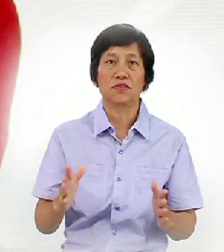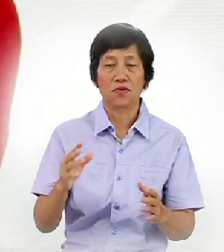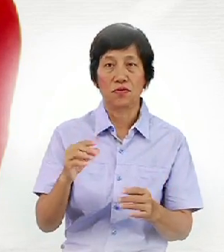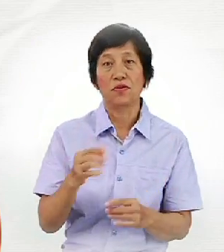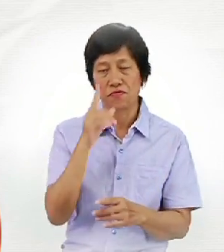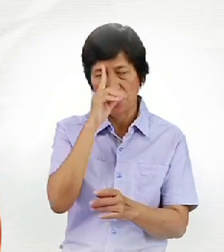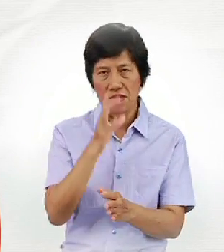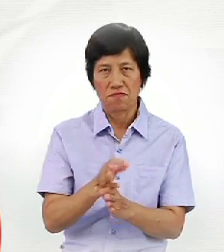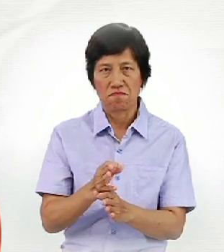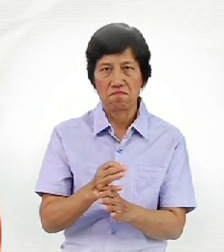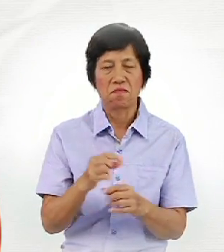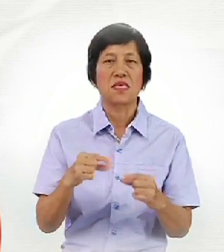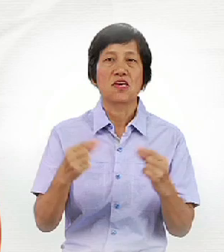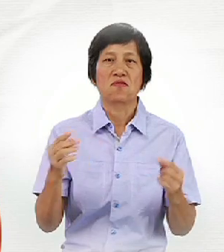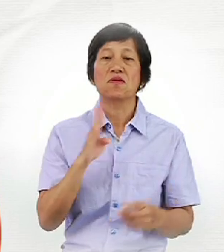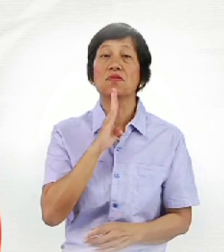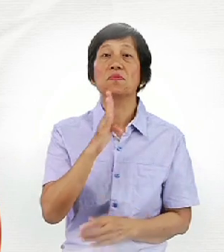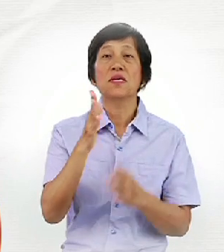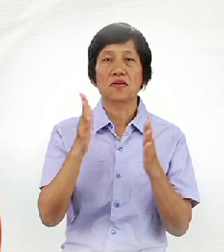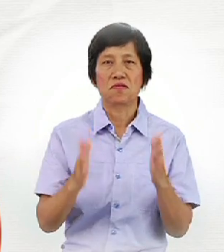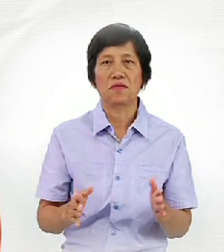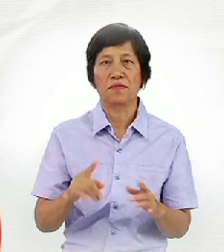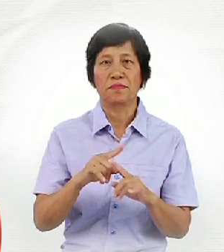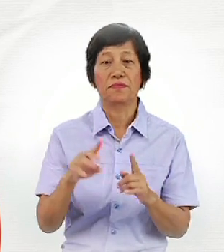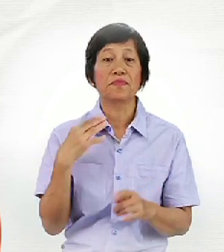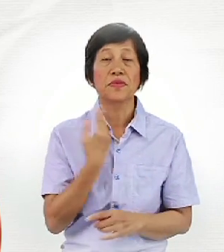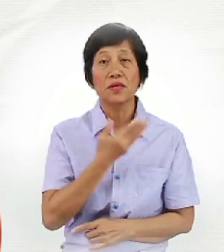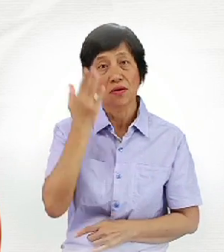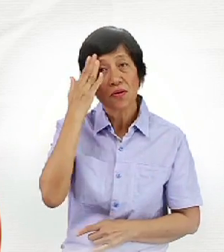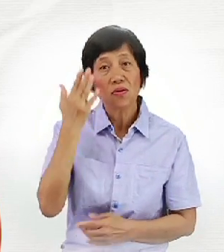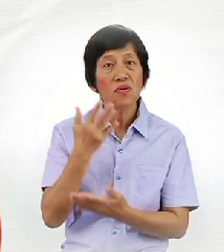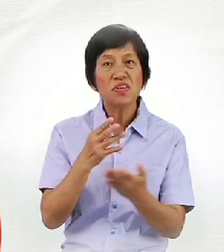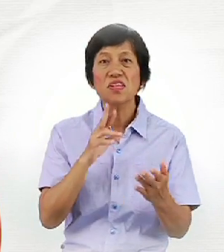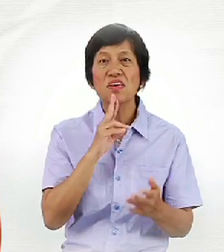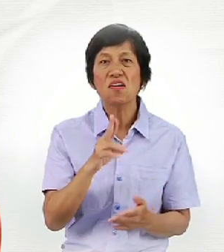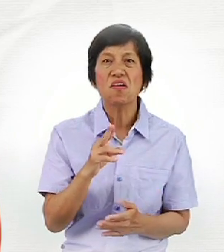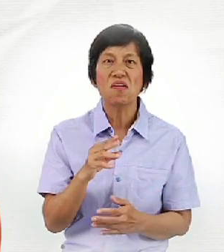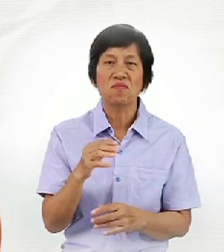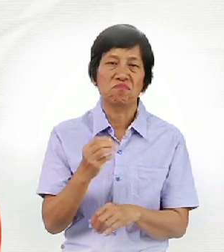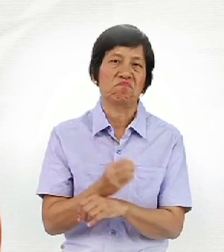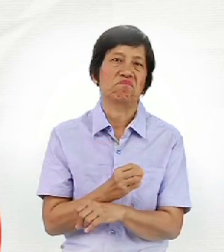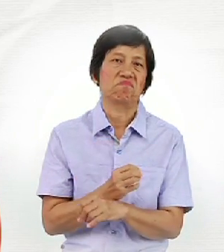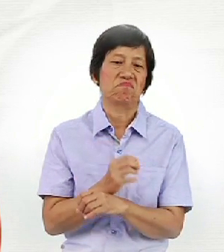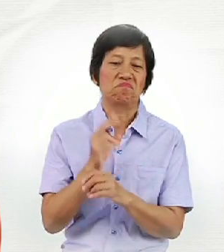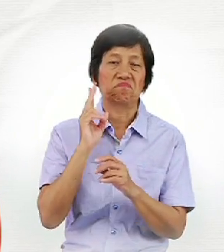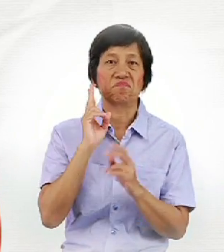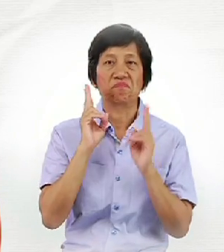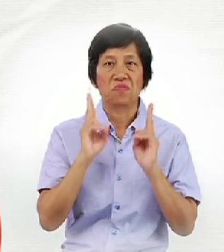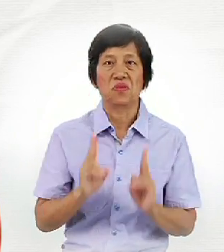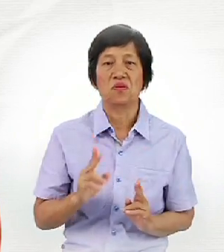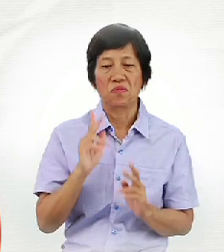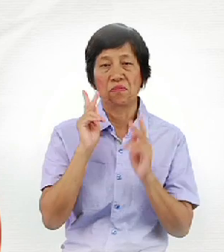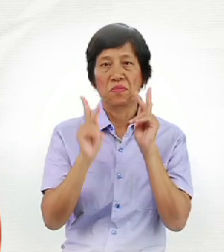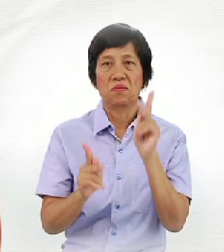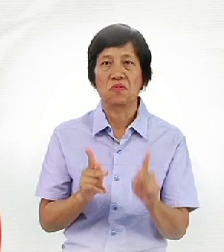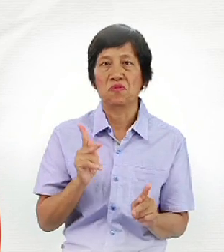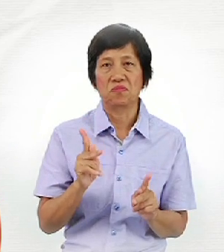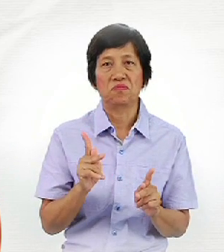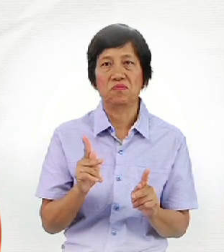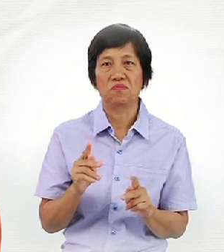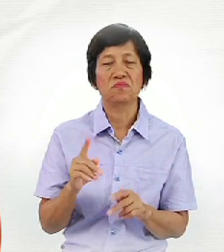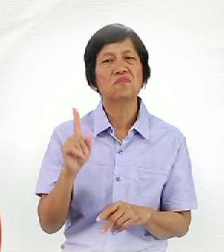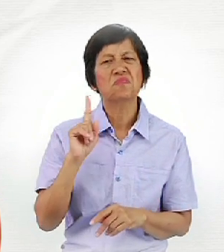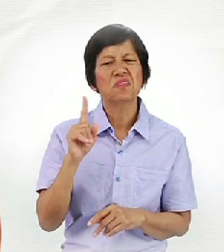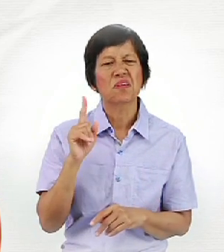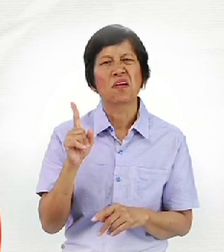speaker. But we know they are ordinary human beings. And